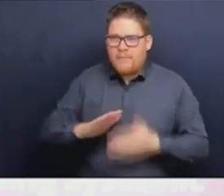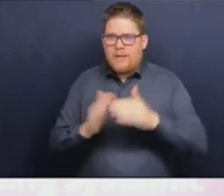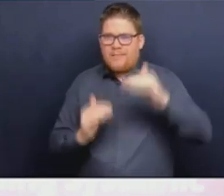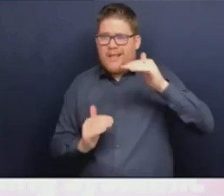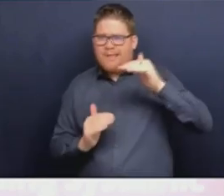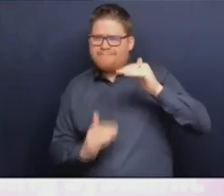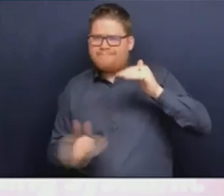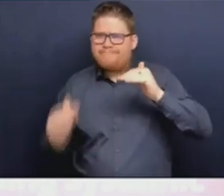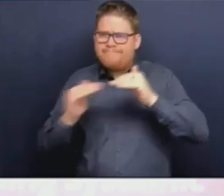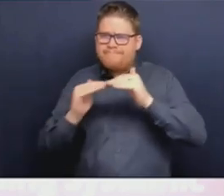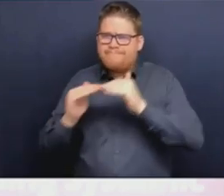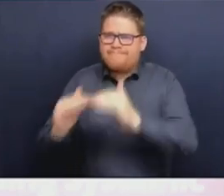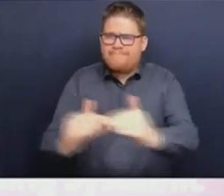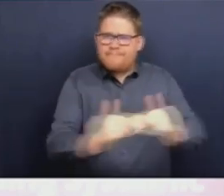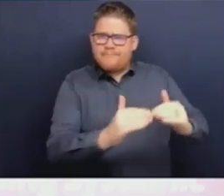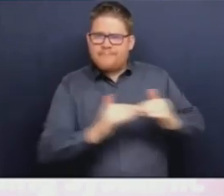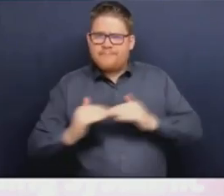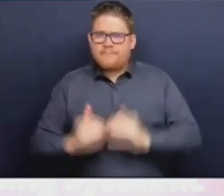anti-racist community.